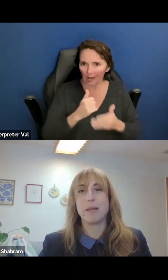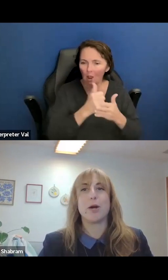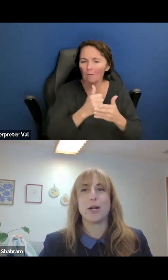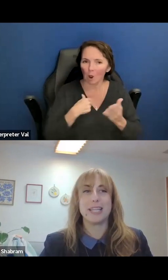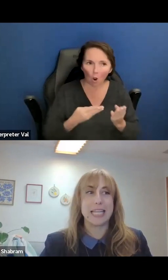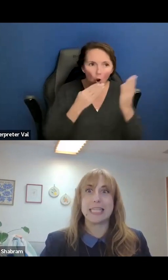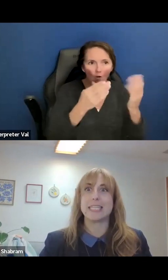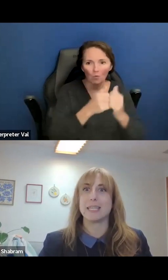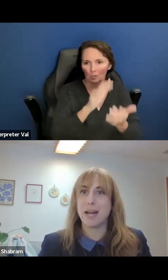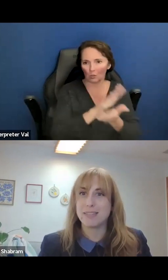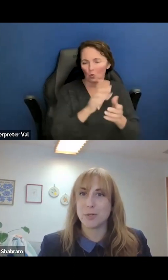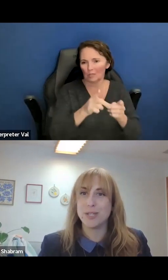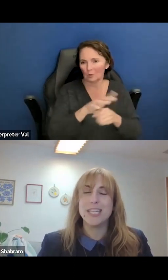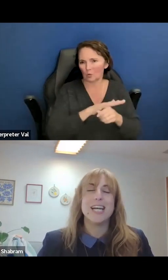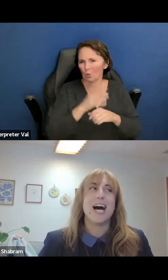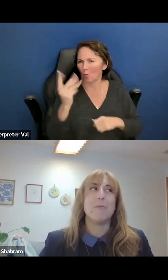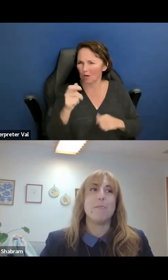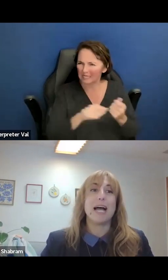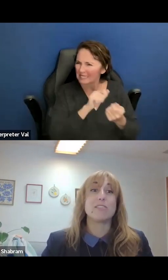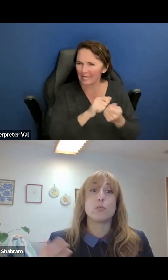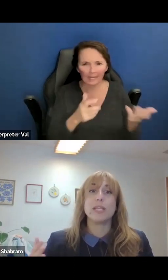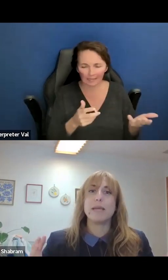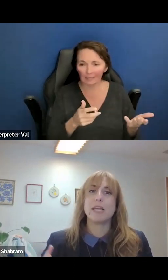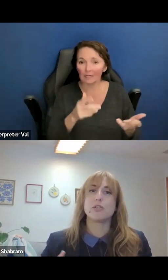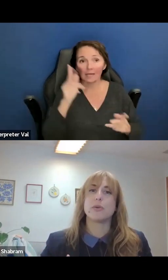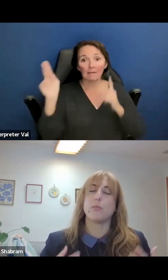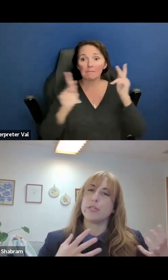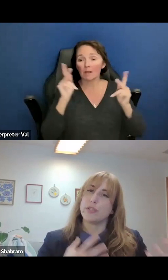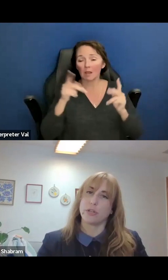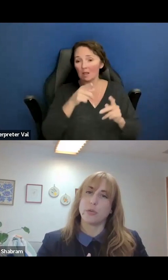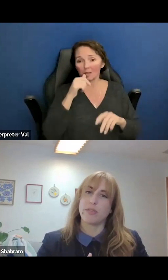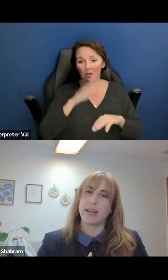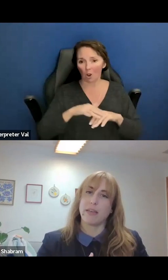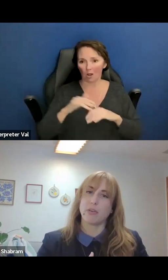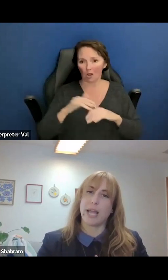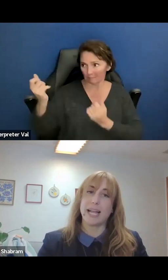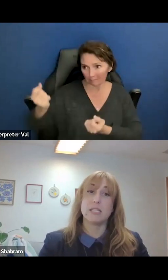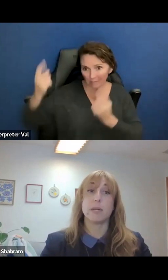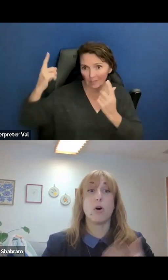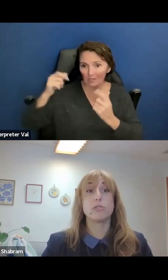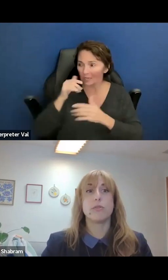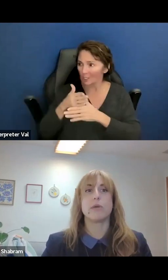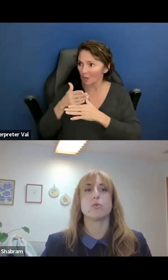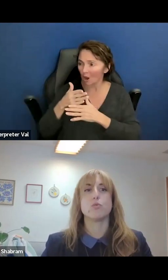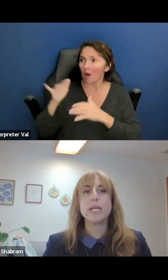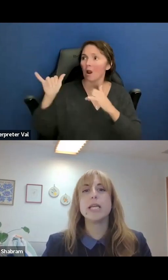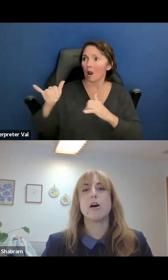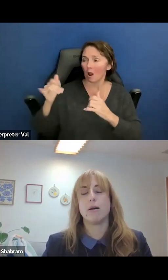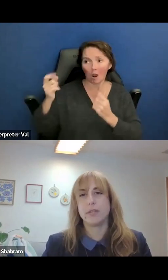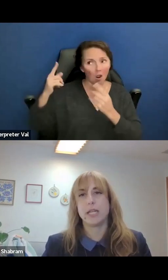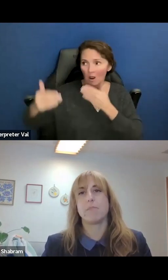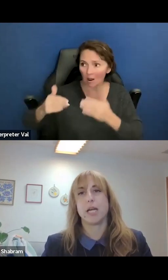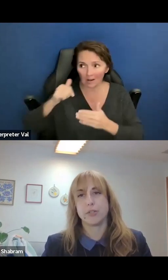want that maybe aren't like legally possible. And so really making sure that we started with that ethical case, but also that I was